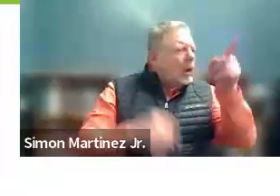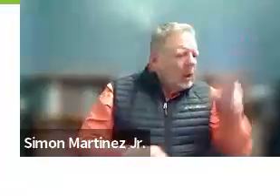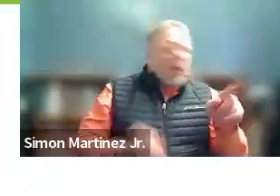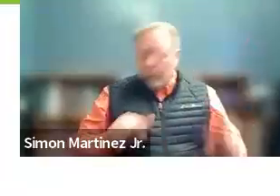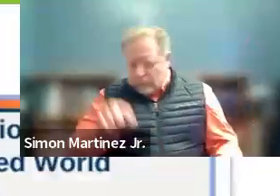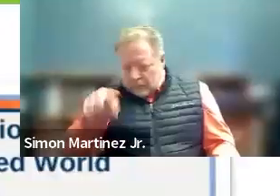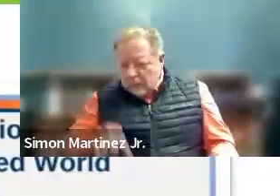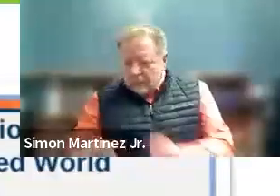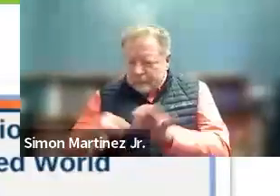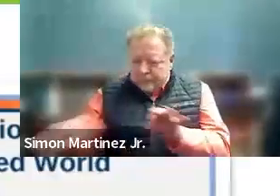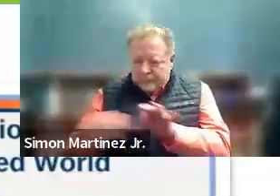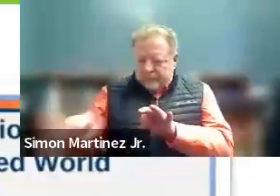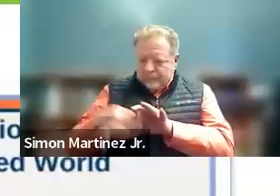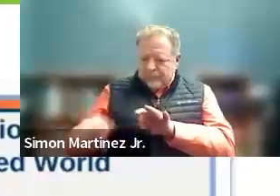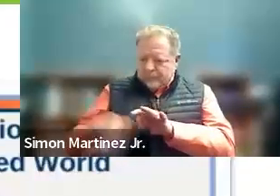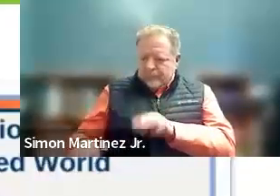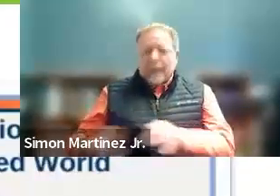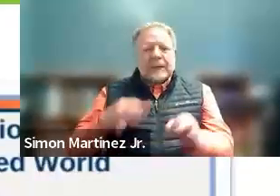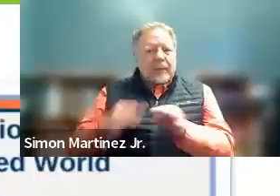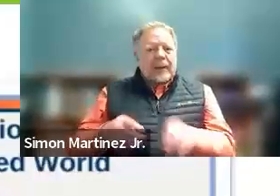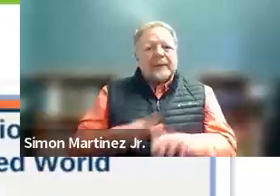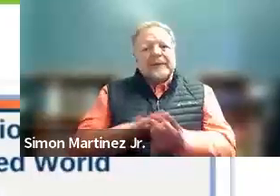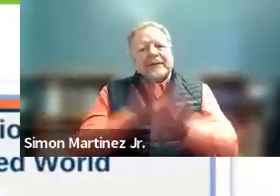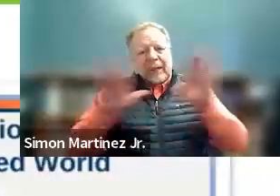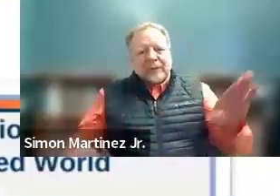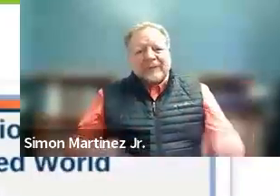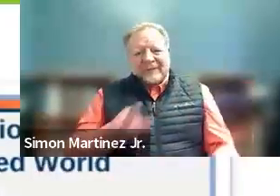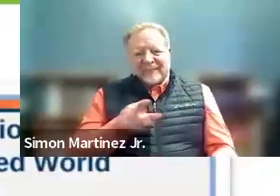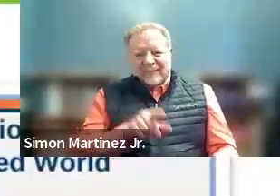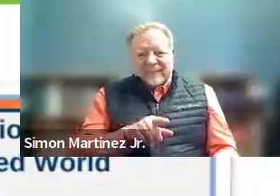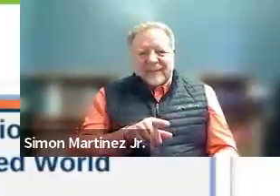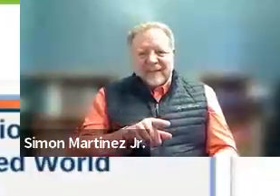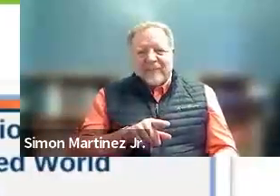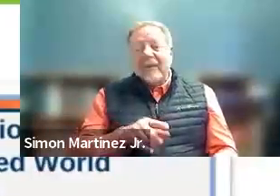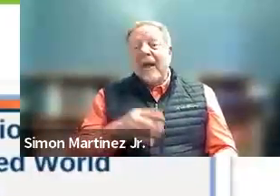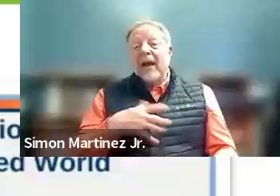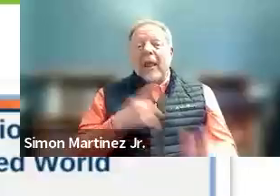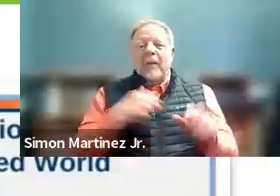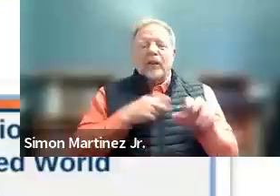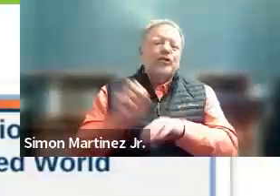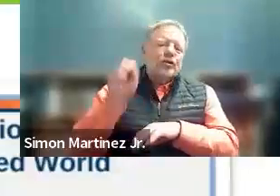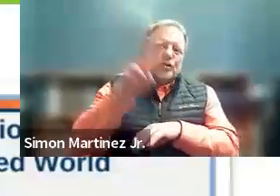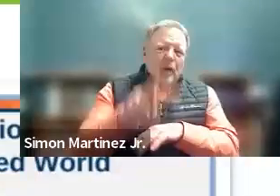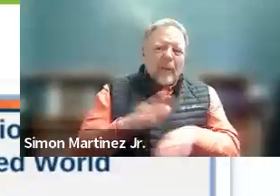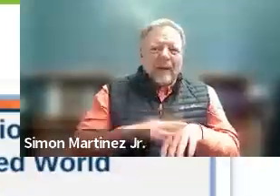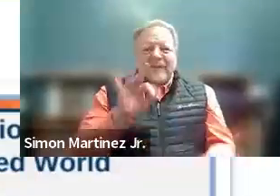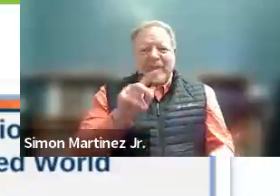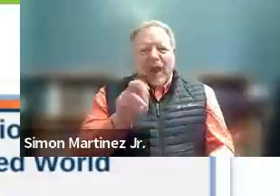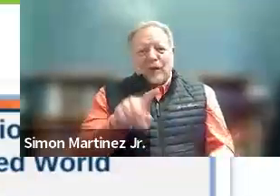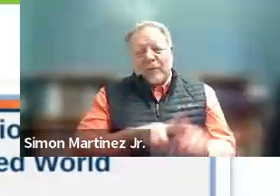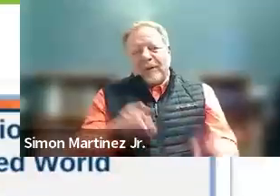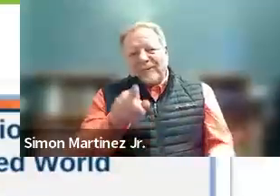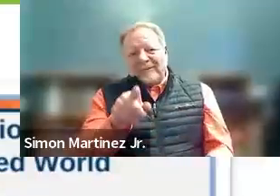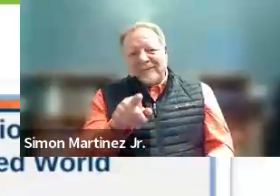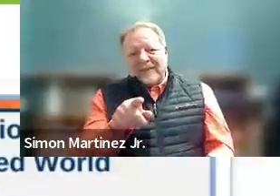it. But that's just a yeah, yeah, I think this is I got ahead of myself a little bit on the flyers and event posters,